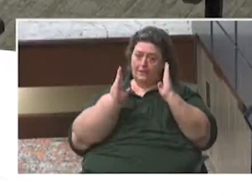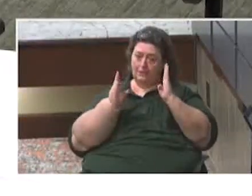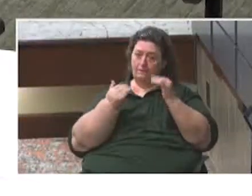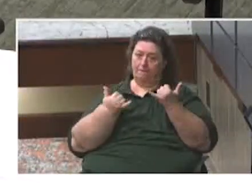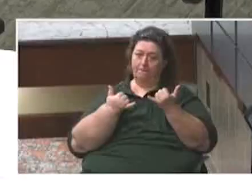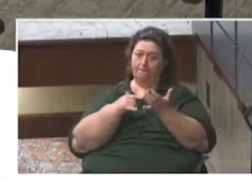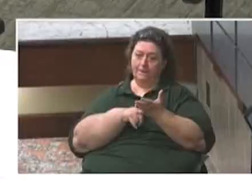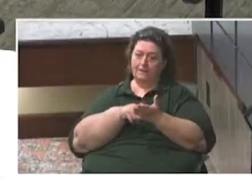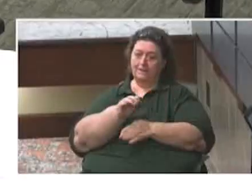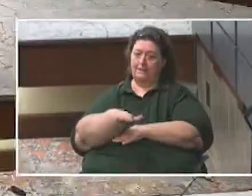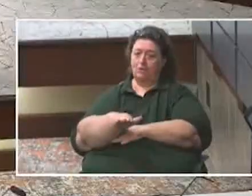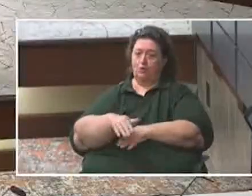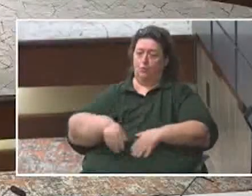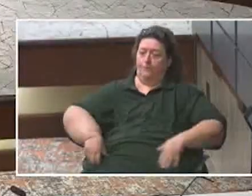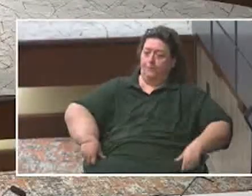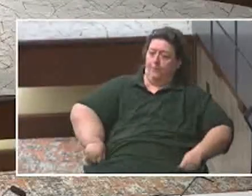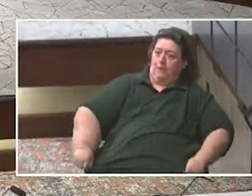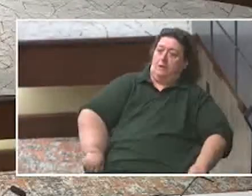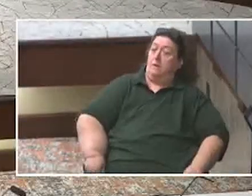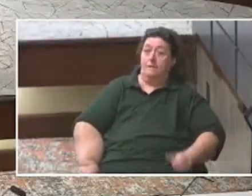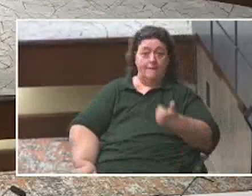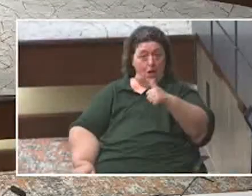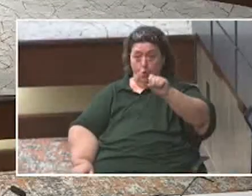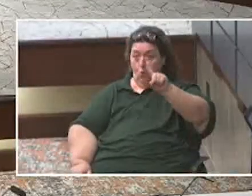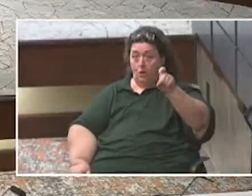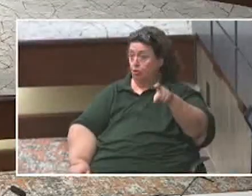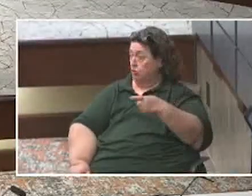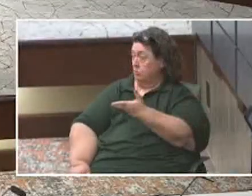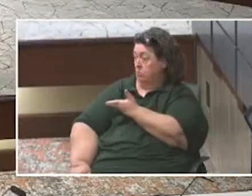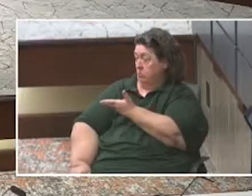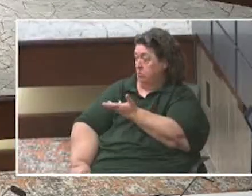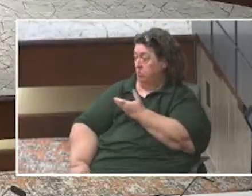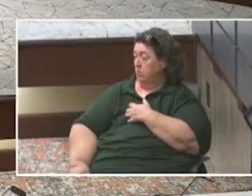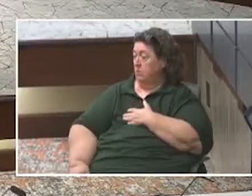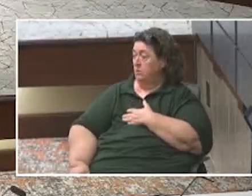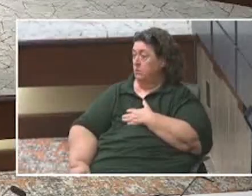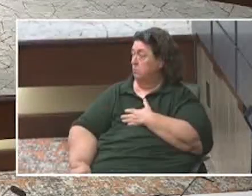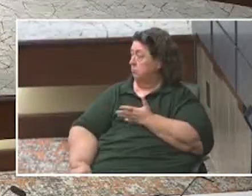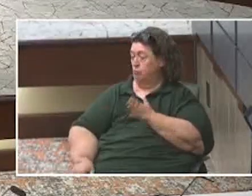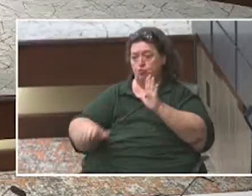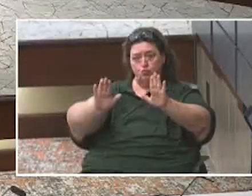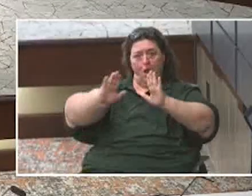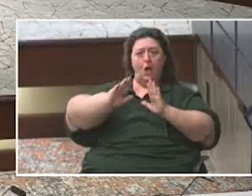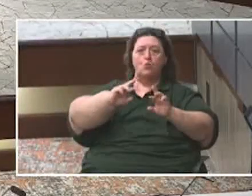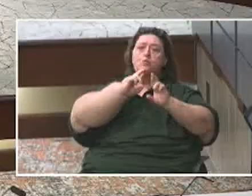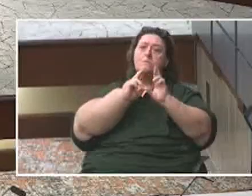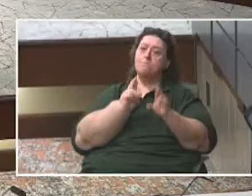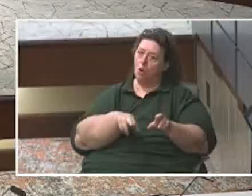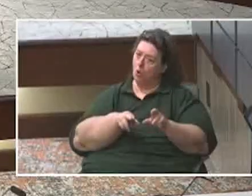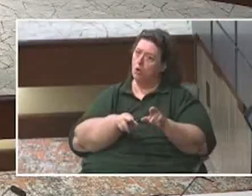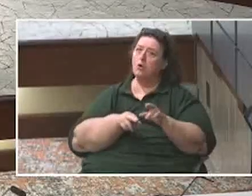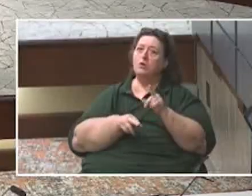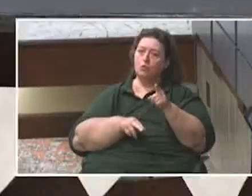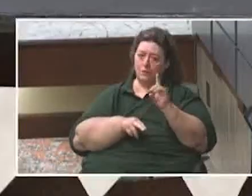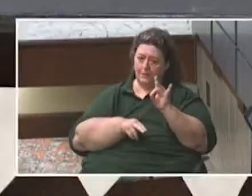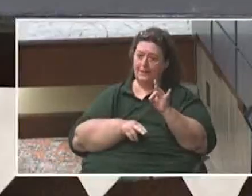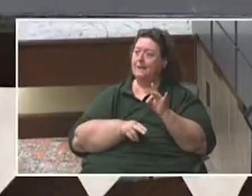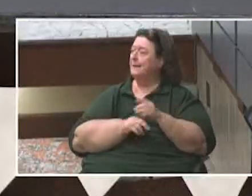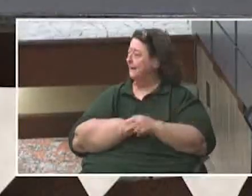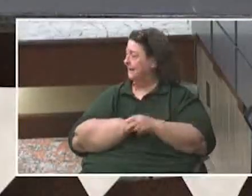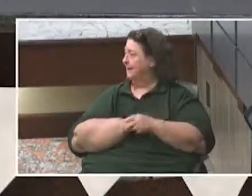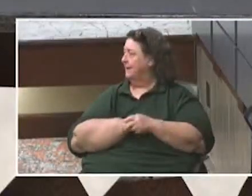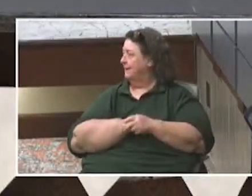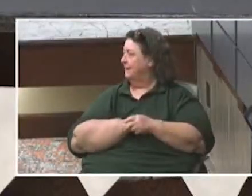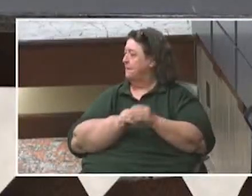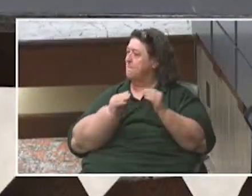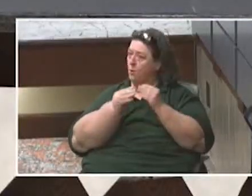afternoon. Any questions, guys? Great report, and I think we kind of doubled up on it because you had the informal report that